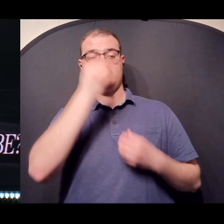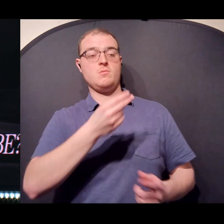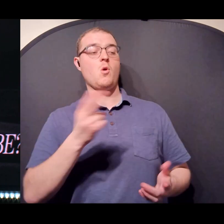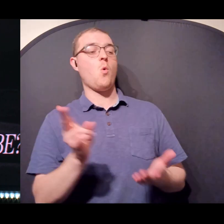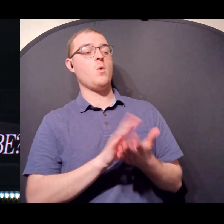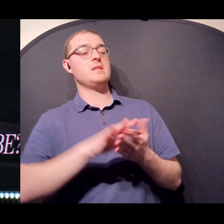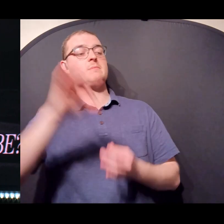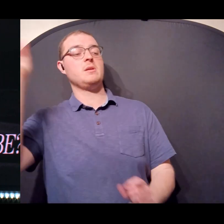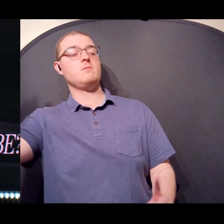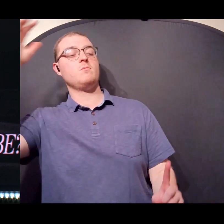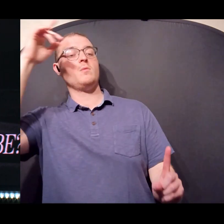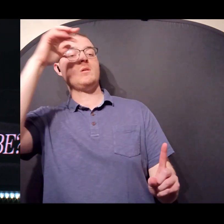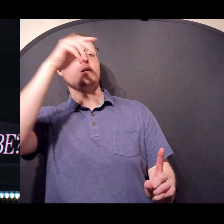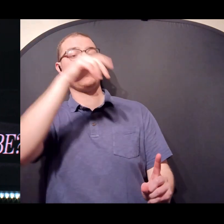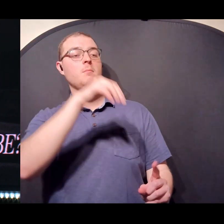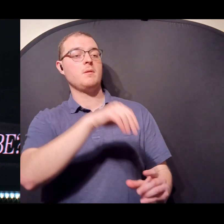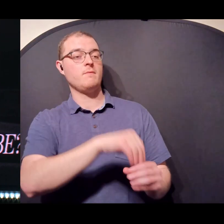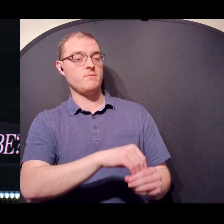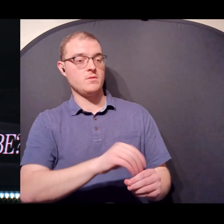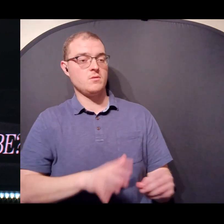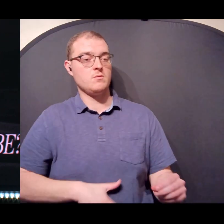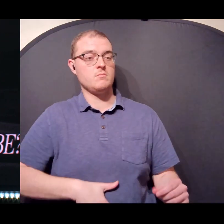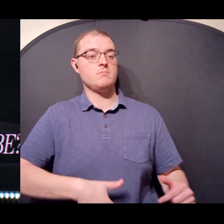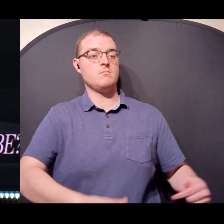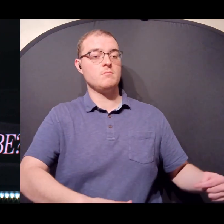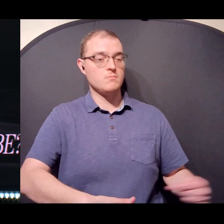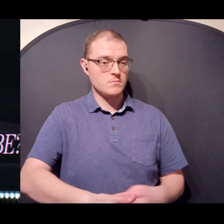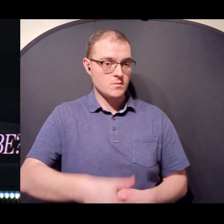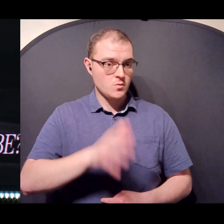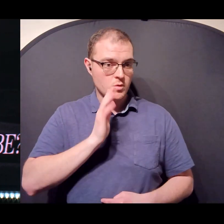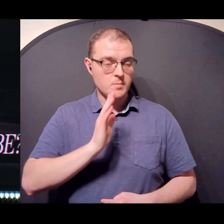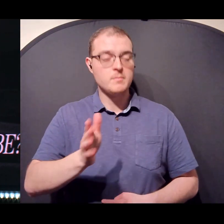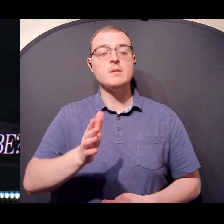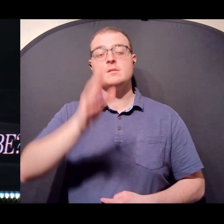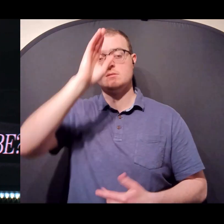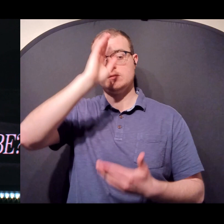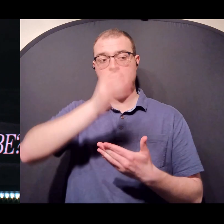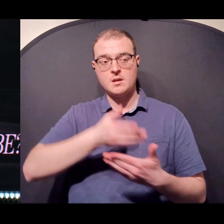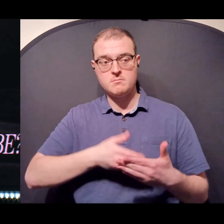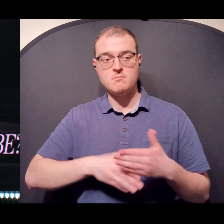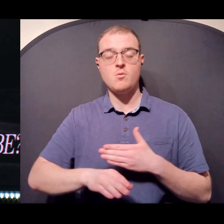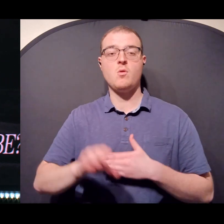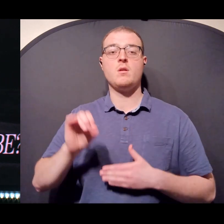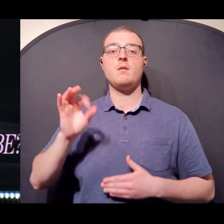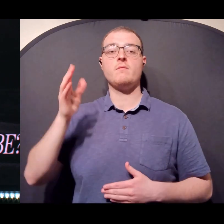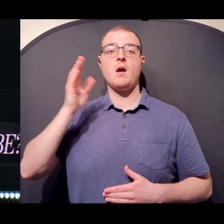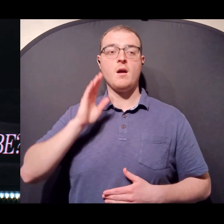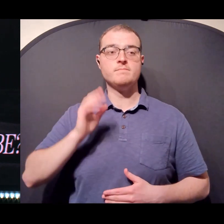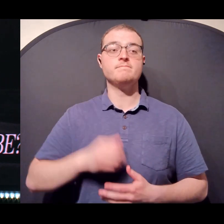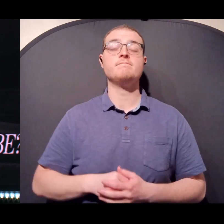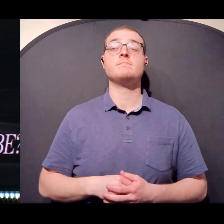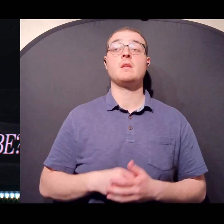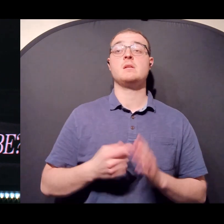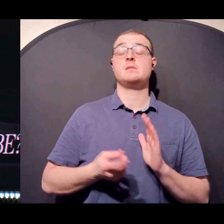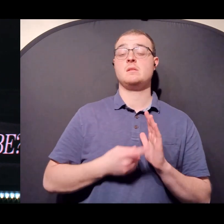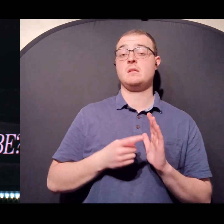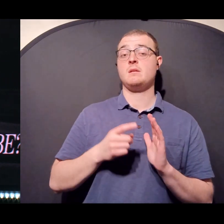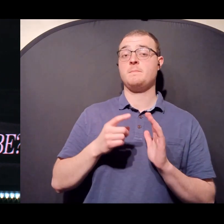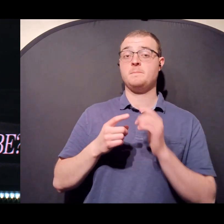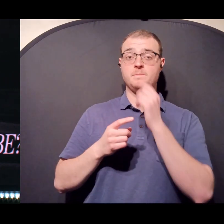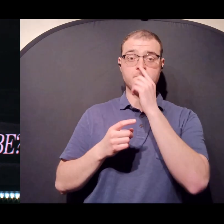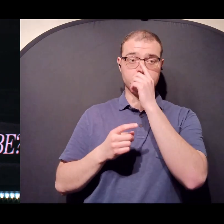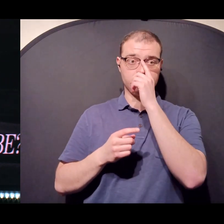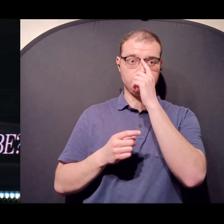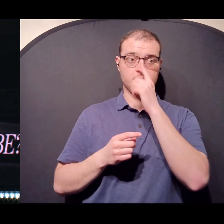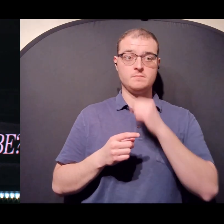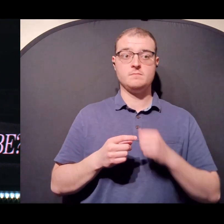will overshadow you. I love that image. So the Holy One to be born will be called the Son of God. That there comes a point in your relationship with the